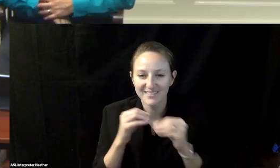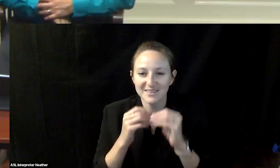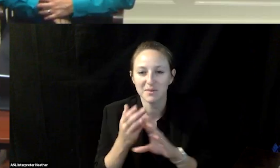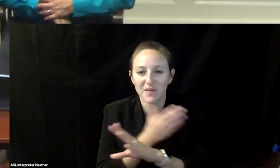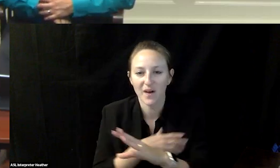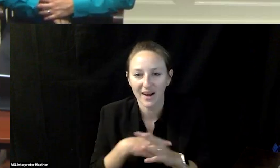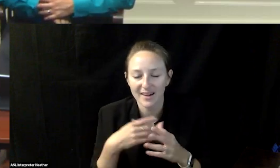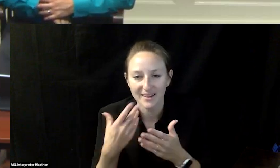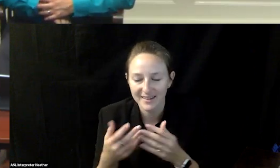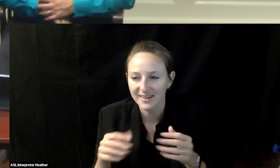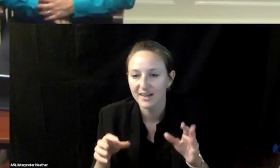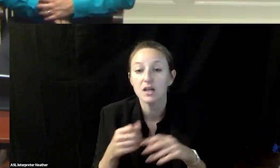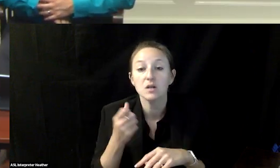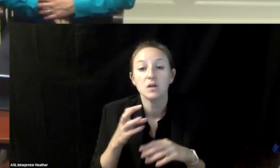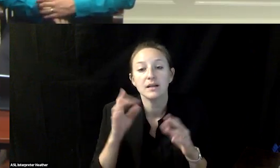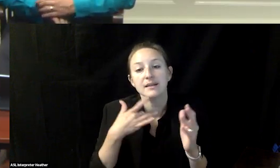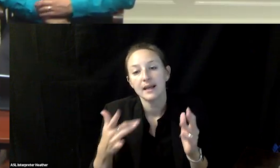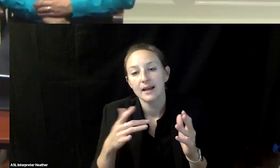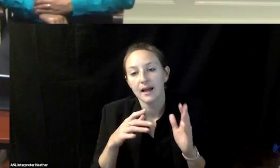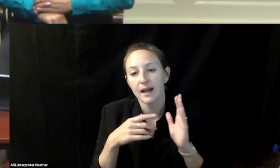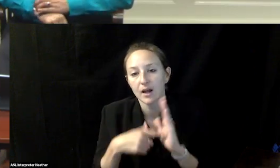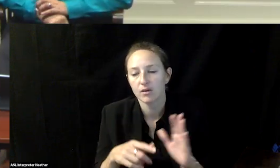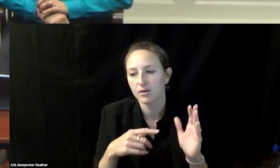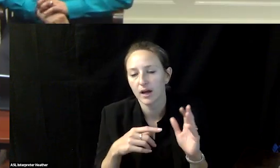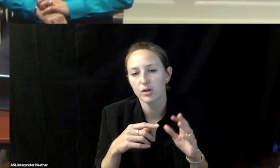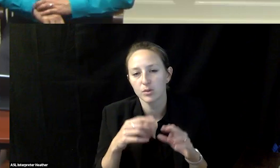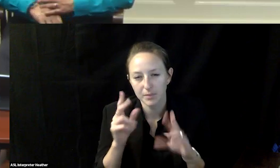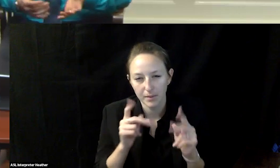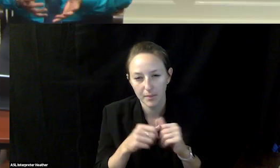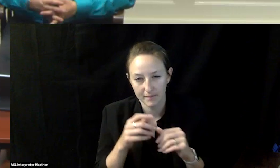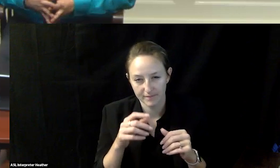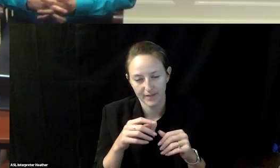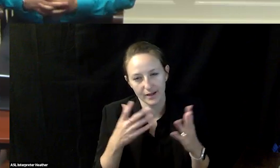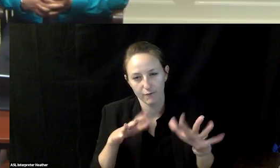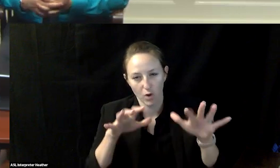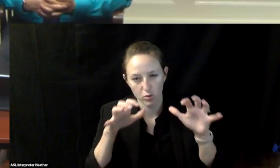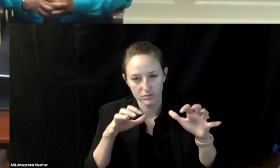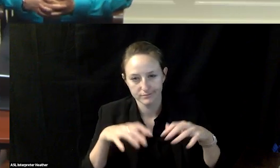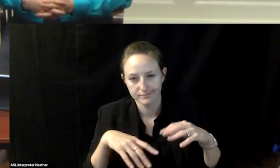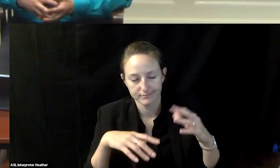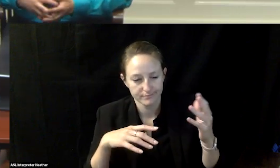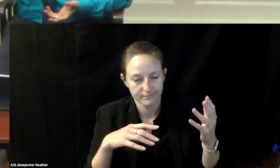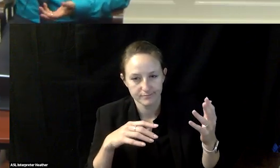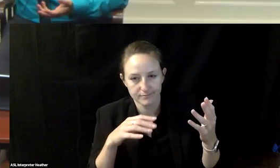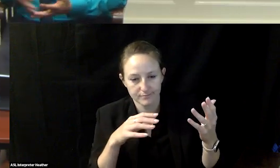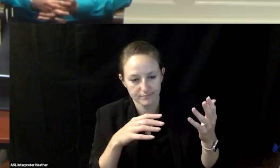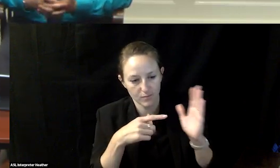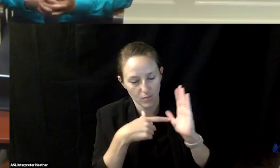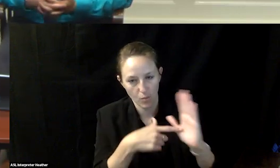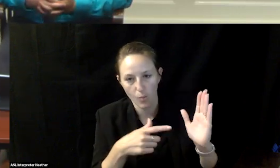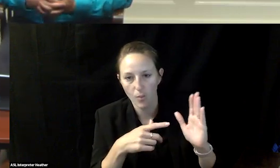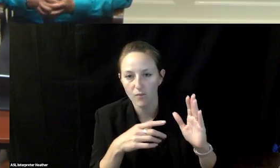So those tend to be the areas I like to send people to find static examples of things, since there's often a really dynamic environment. How about you?